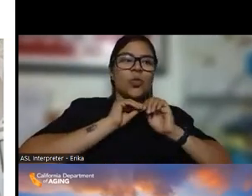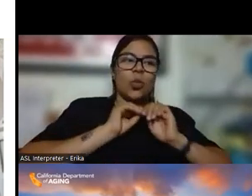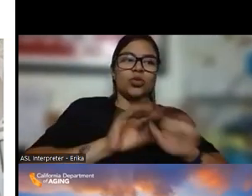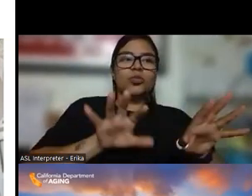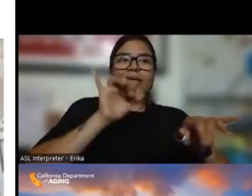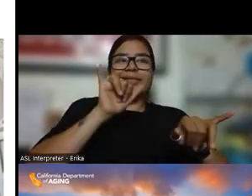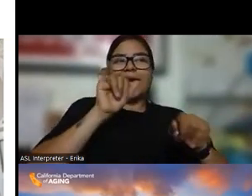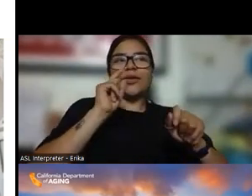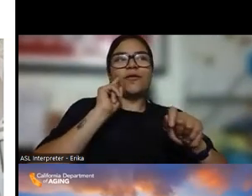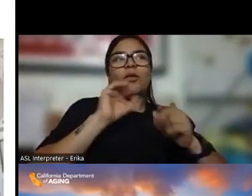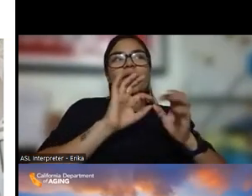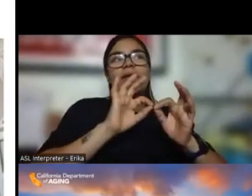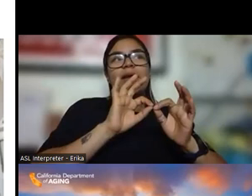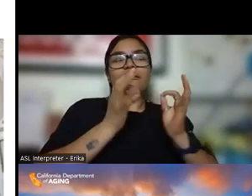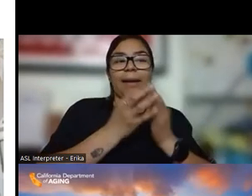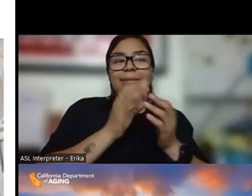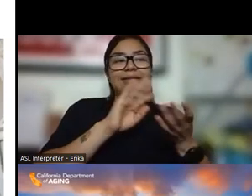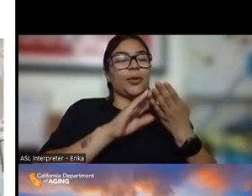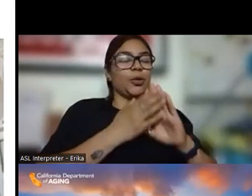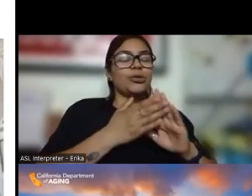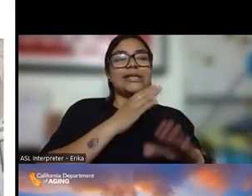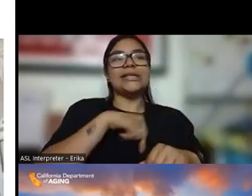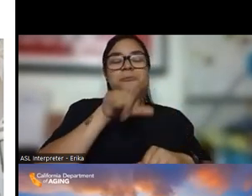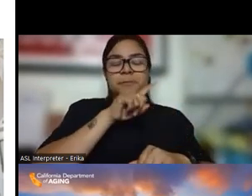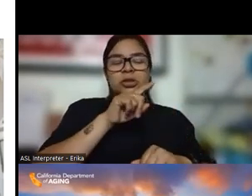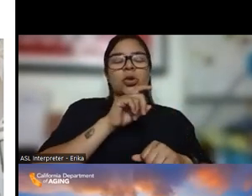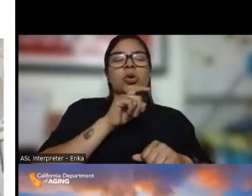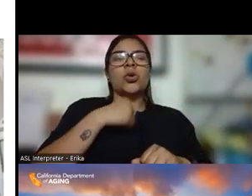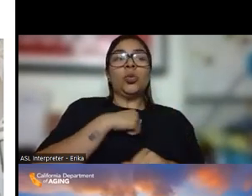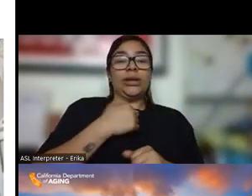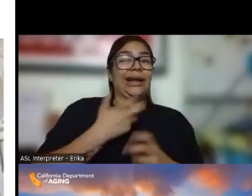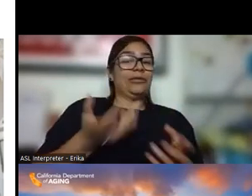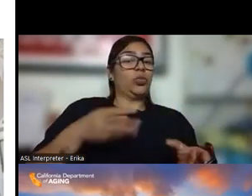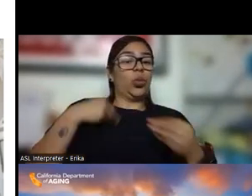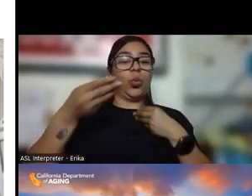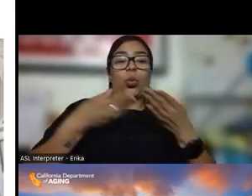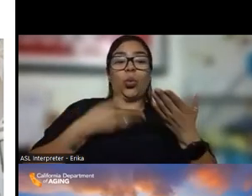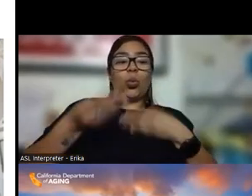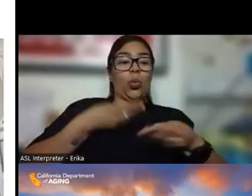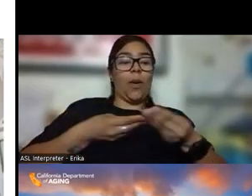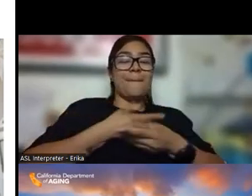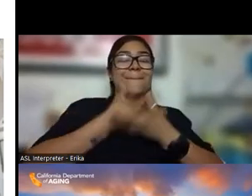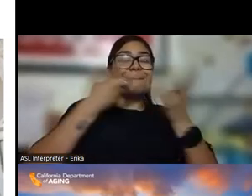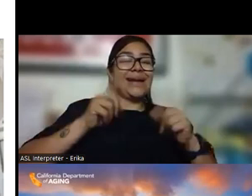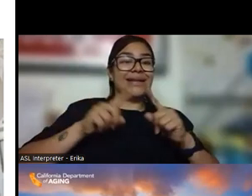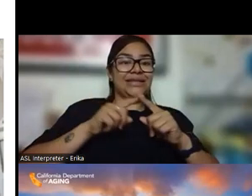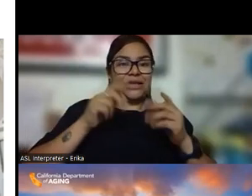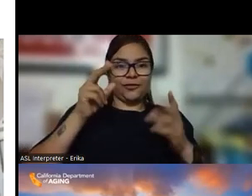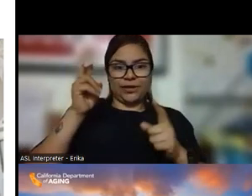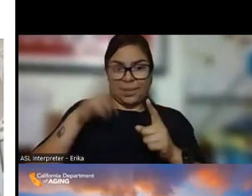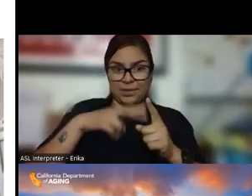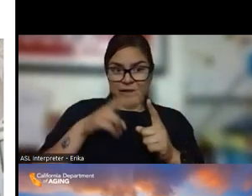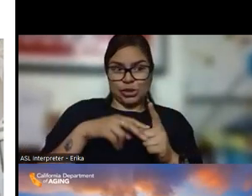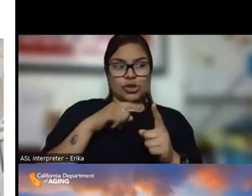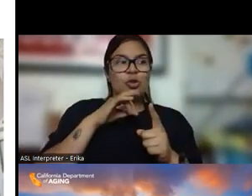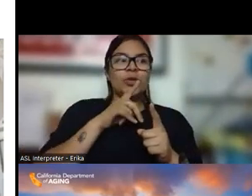heard from, who are often overlooked. And we did receive lots of great applications that really address that sort of work.